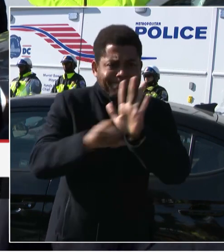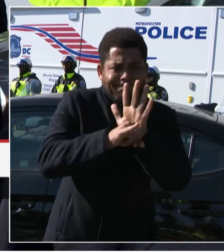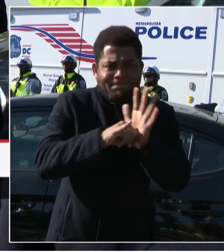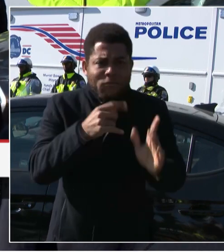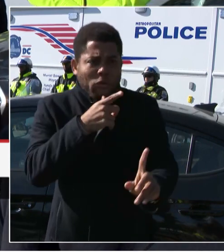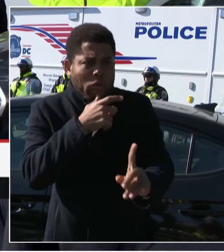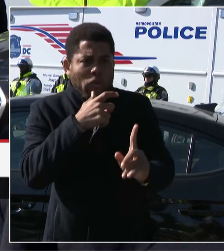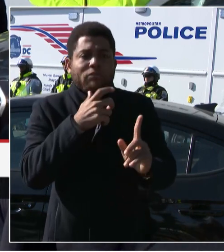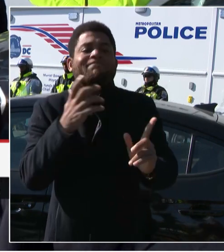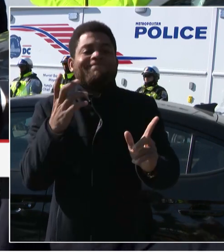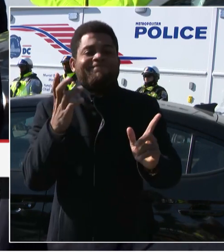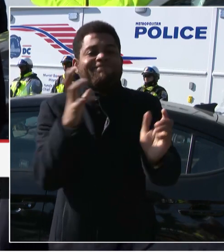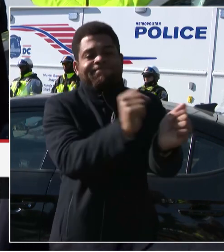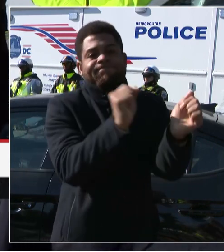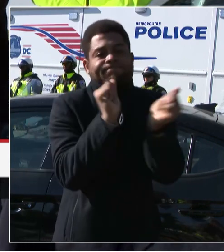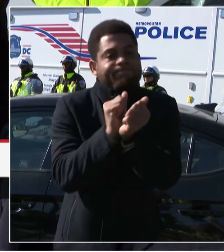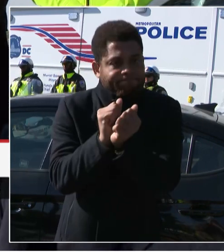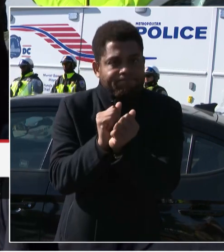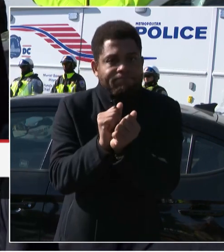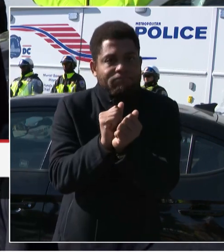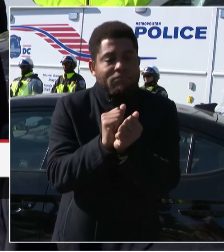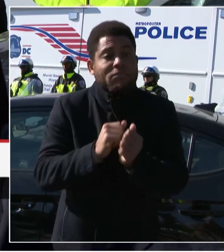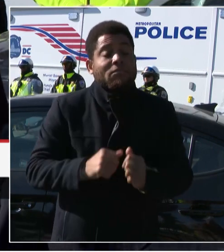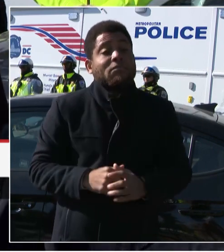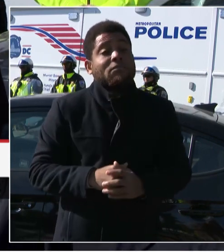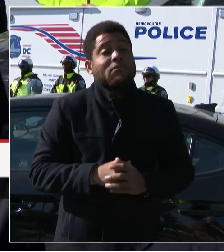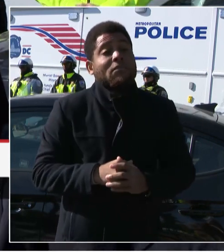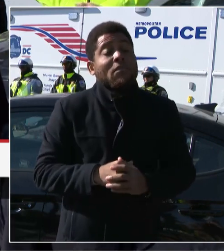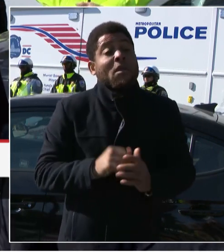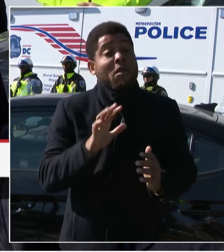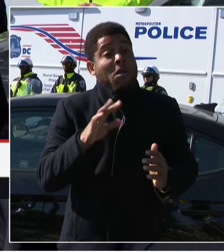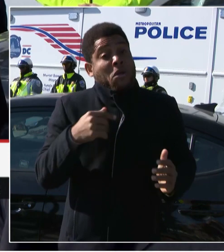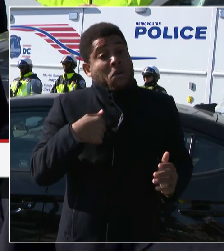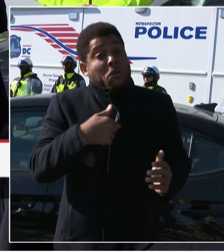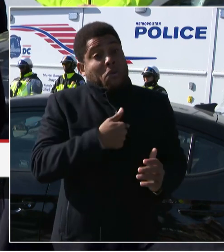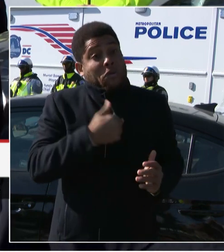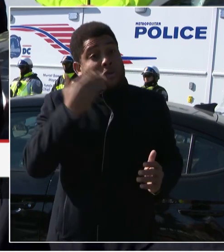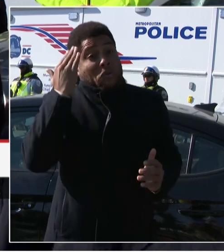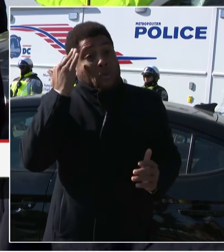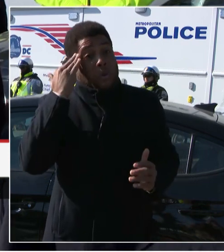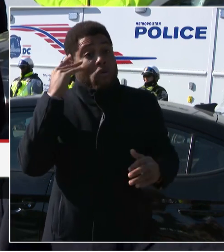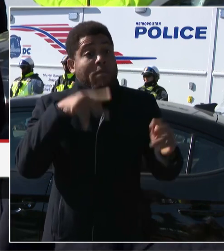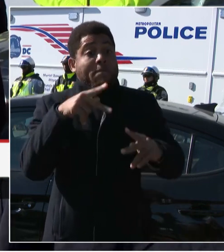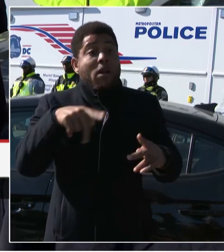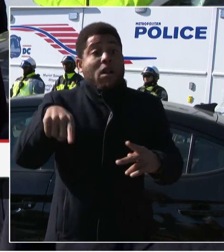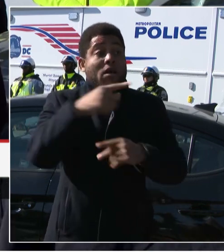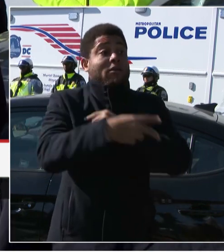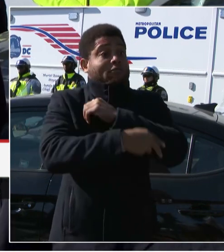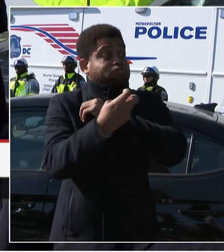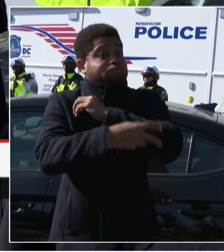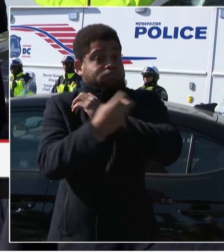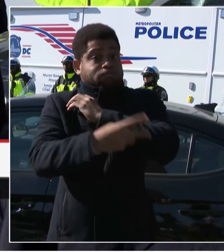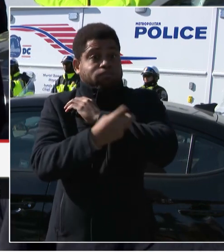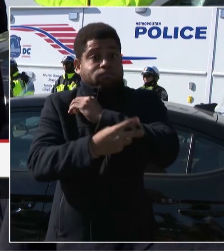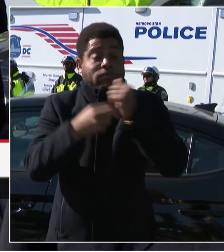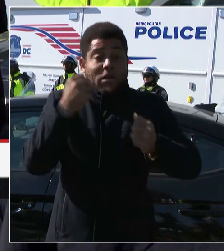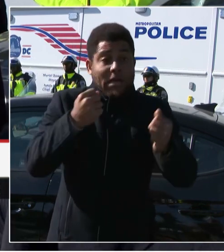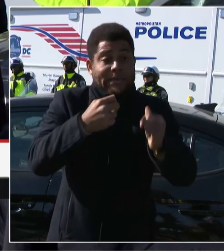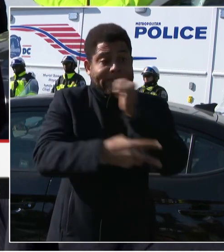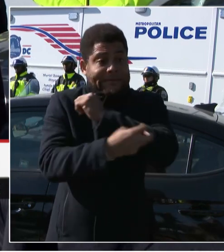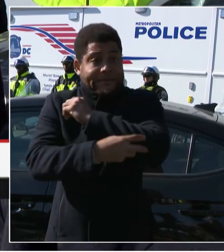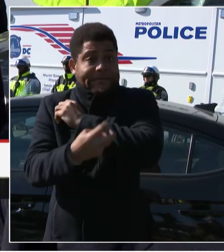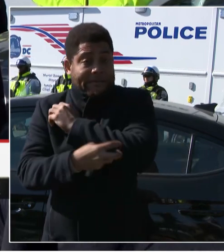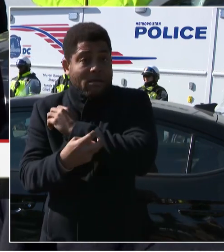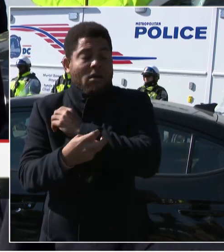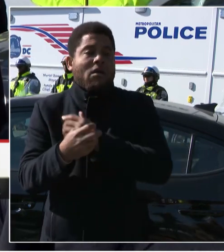those committing these crimes. What we know is individuals that are involved in this type of criminal activity often